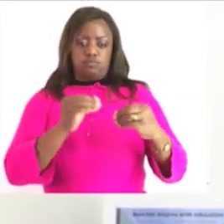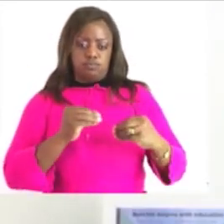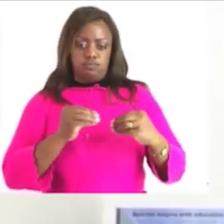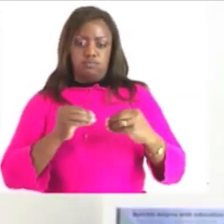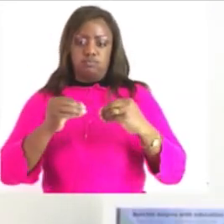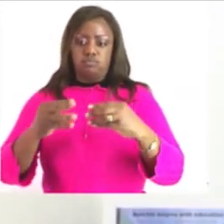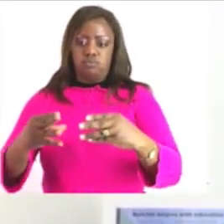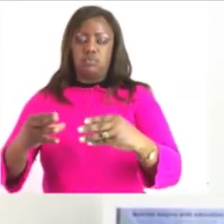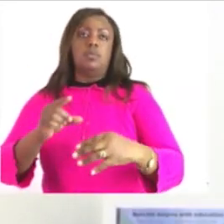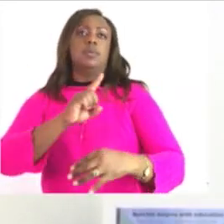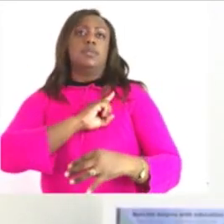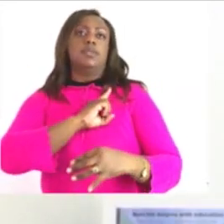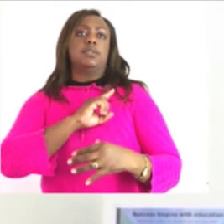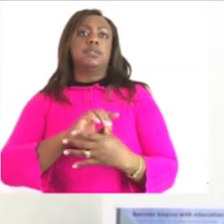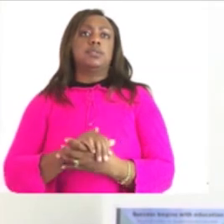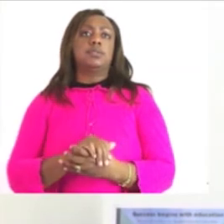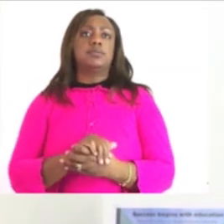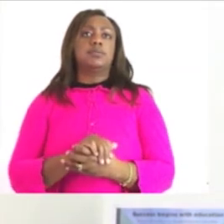okay,